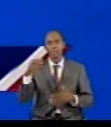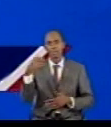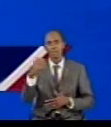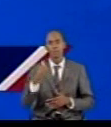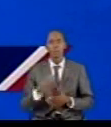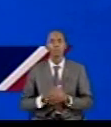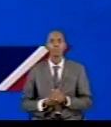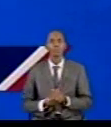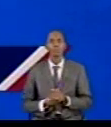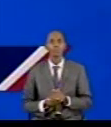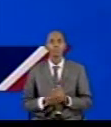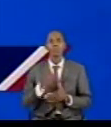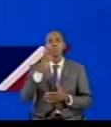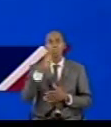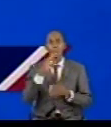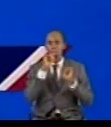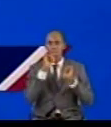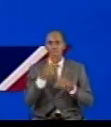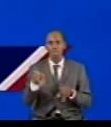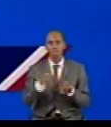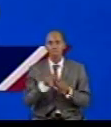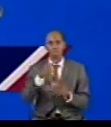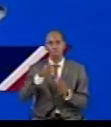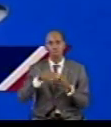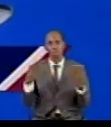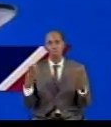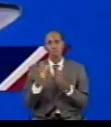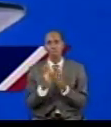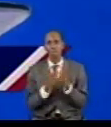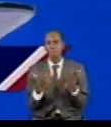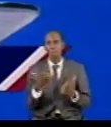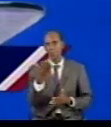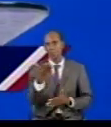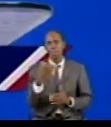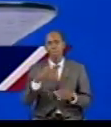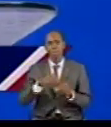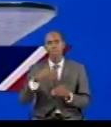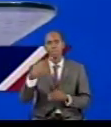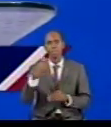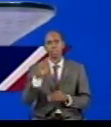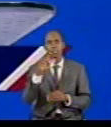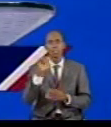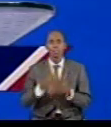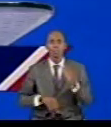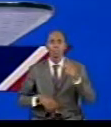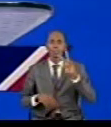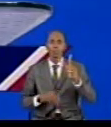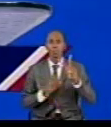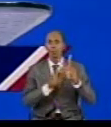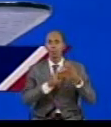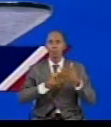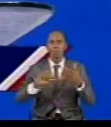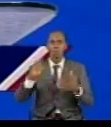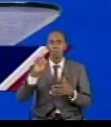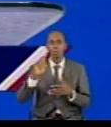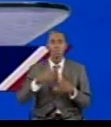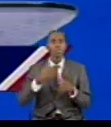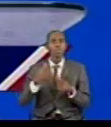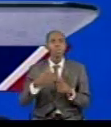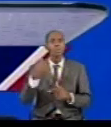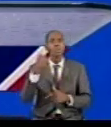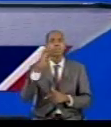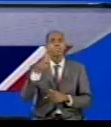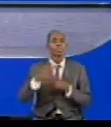10. God bless you as you open your Bible there. Galatians chapter 2 verse 1. Then 14 years